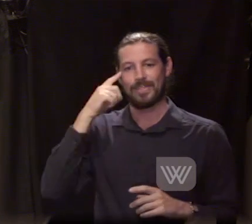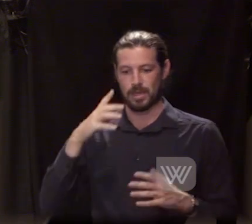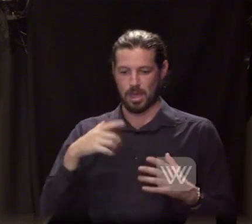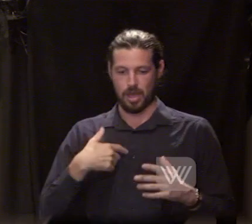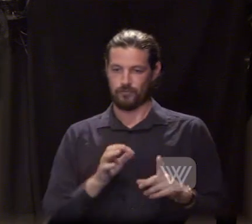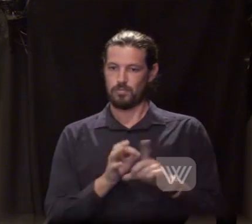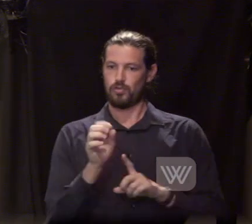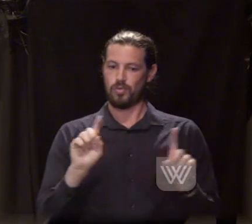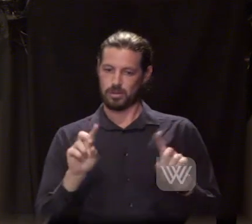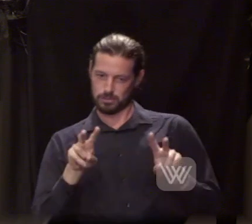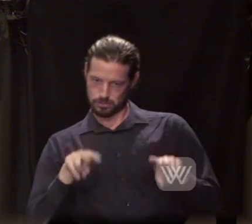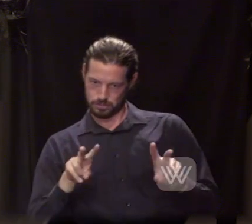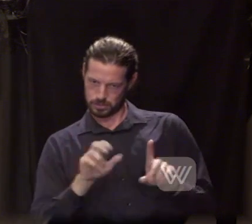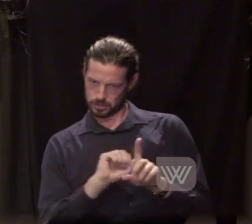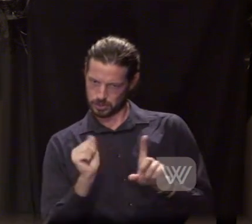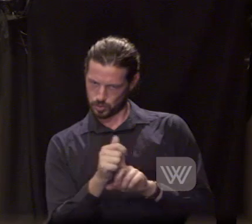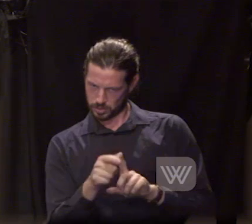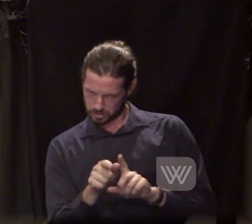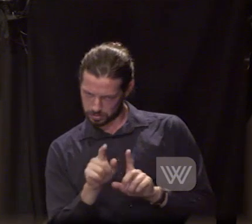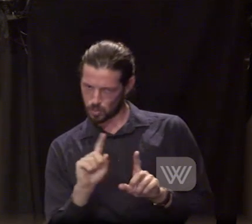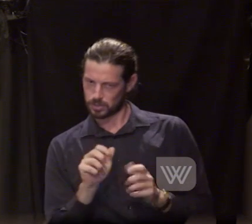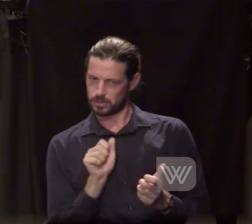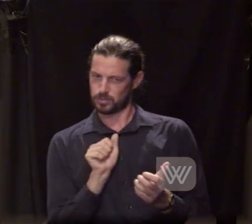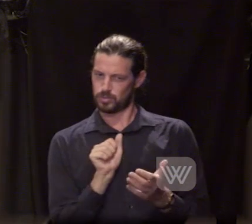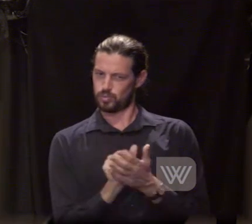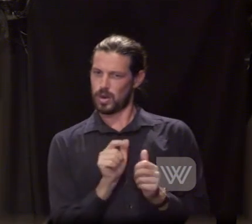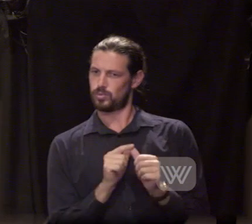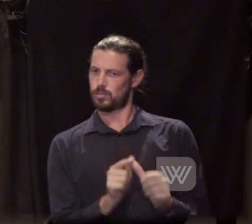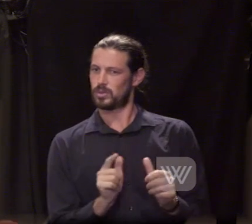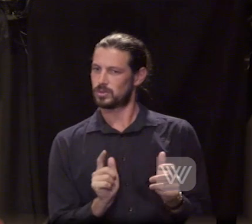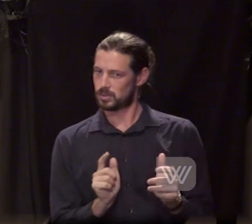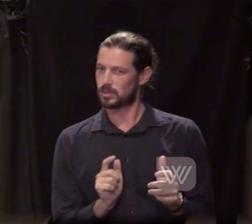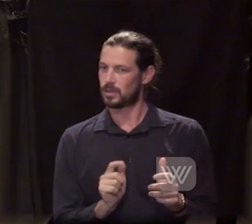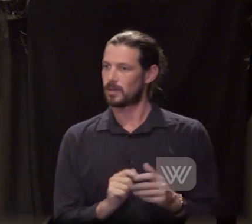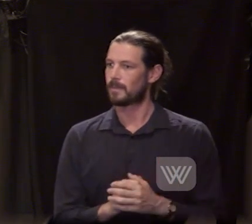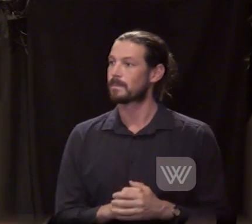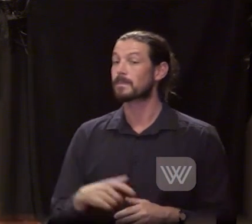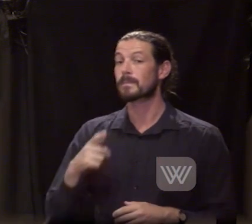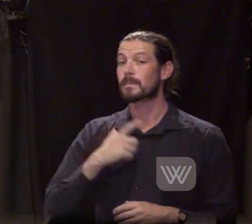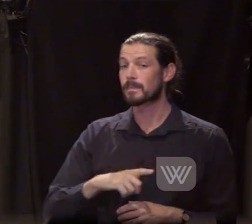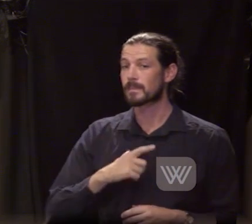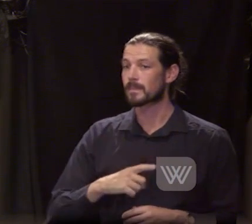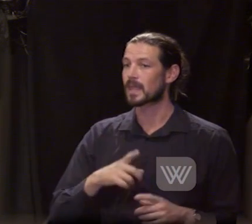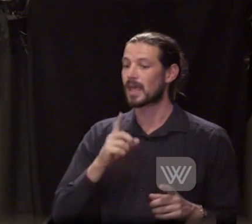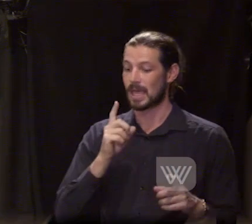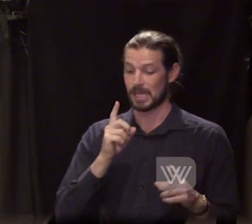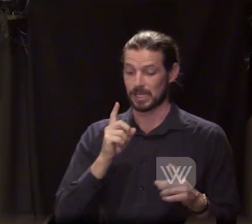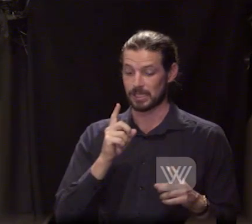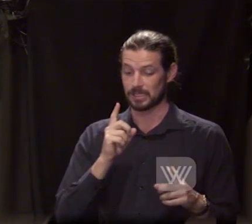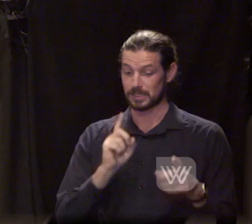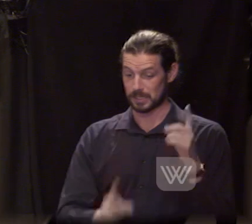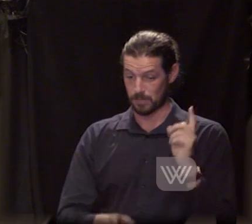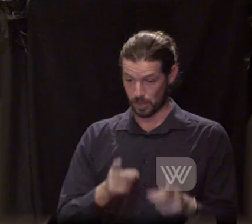situations, and I think trying to react in an appropriate manner, because one of the things we found is that someone might react one way today, but